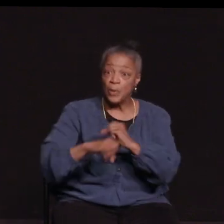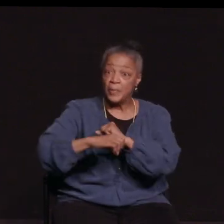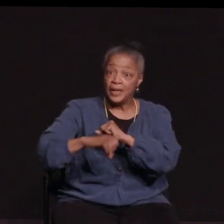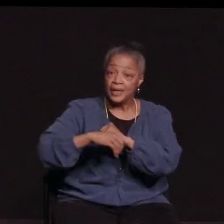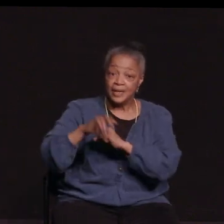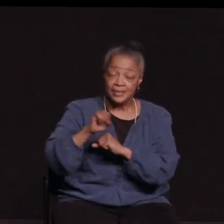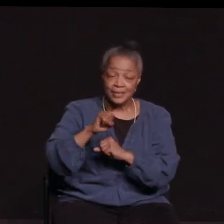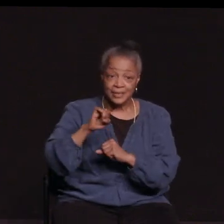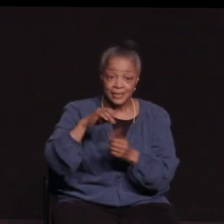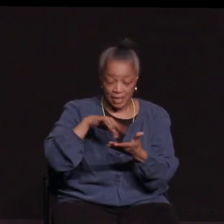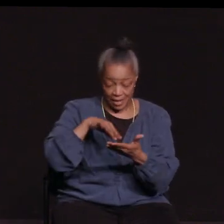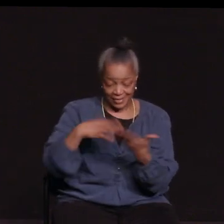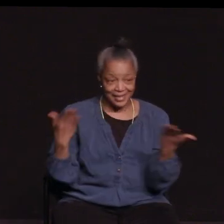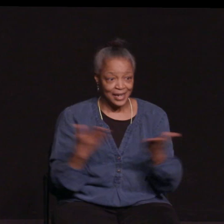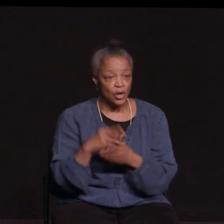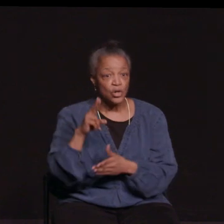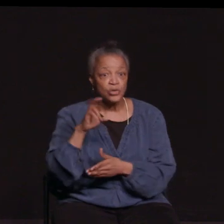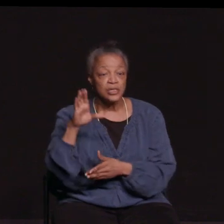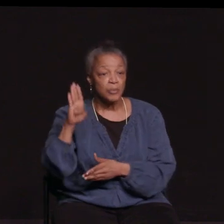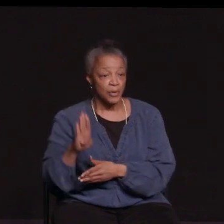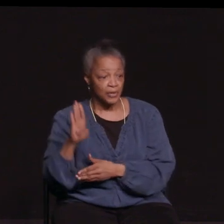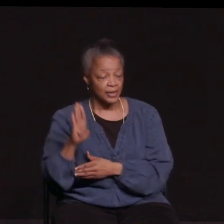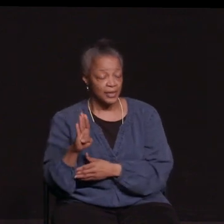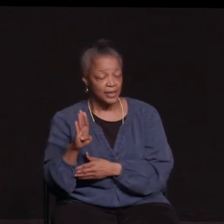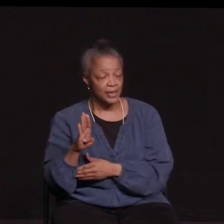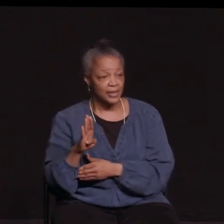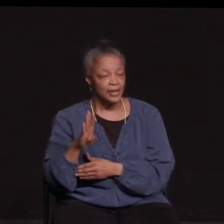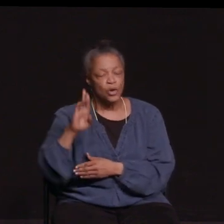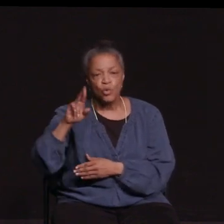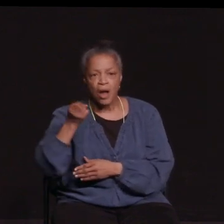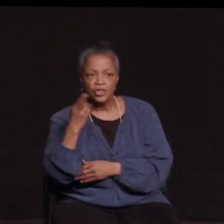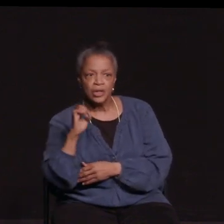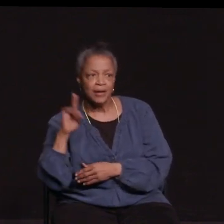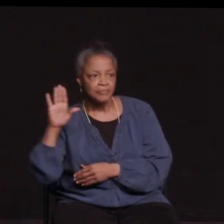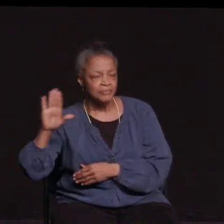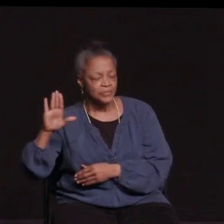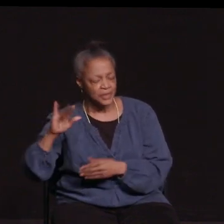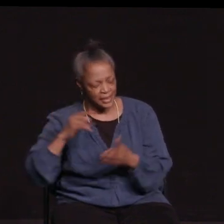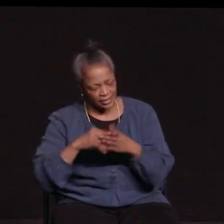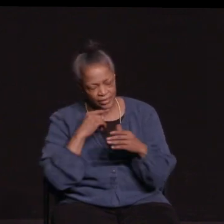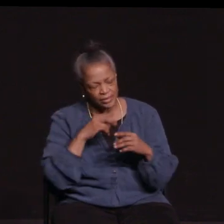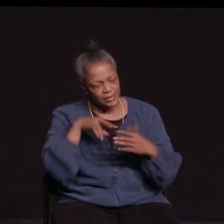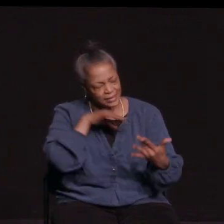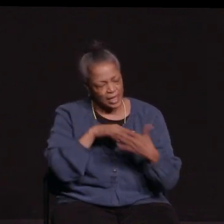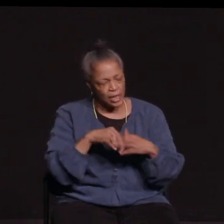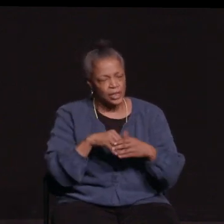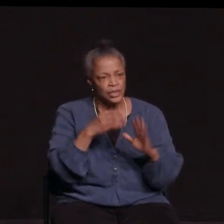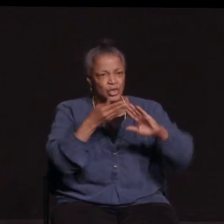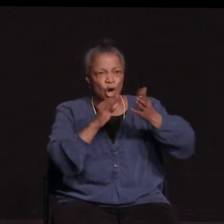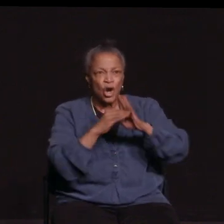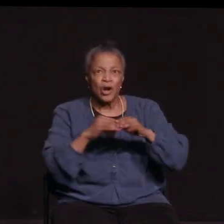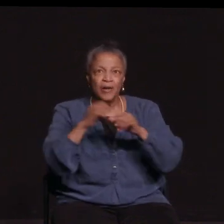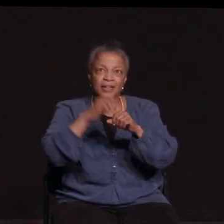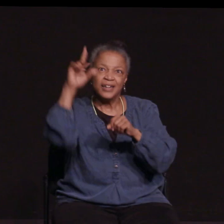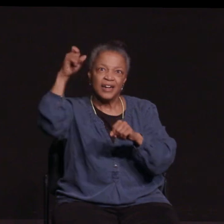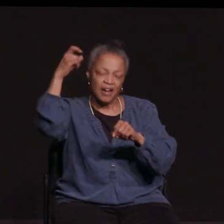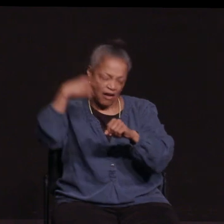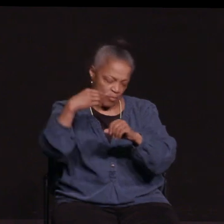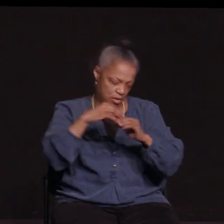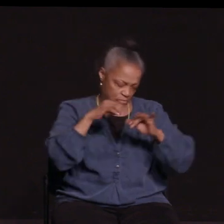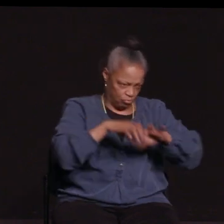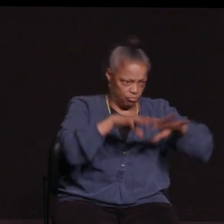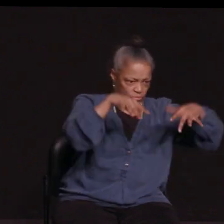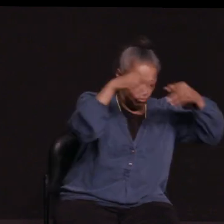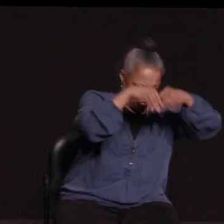UC Berkeley. Rashad's dissertation explores urban infrastructures as critical sites where the